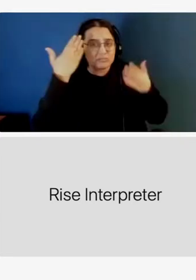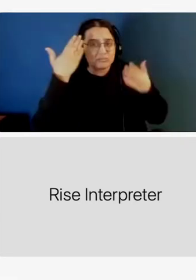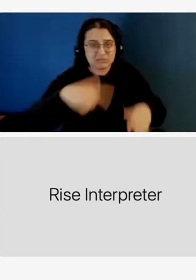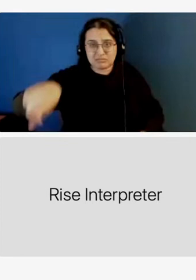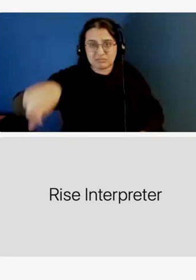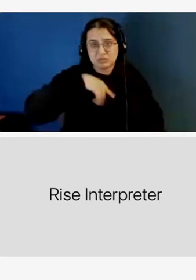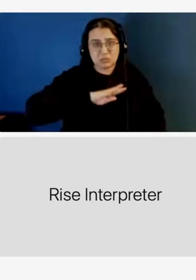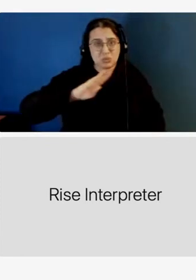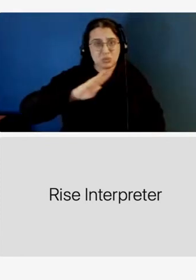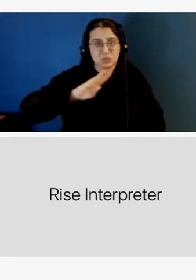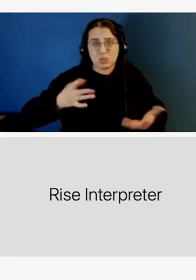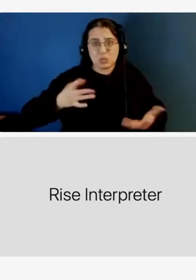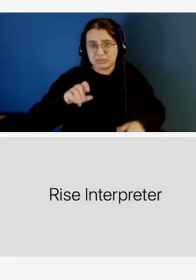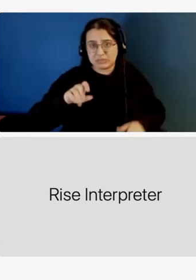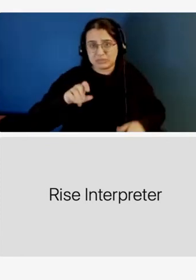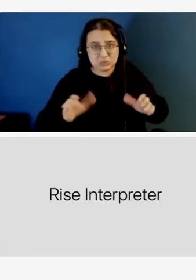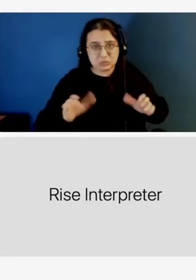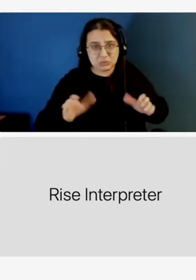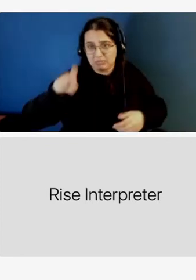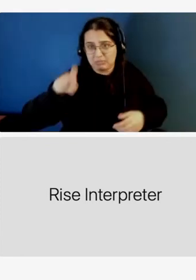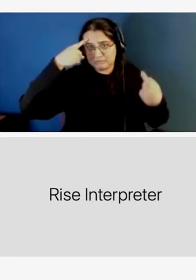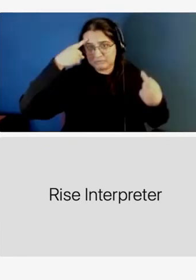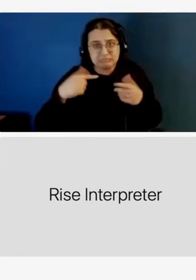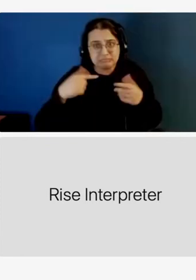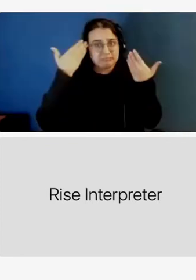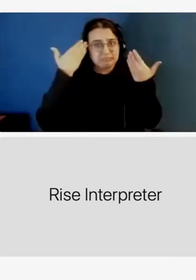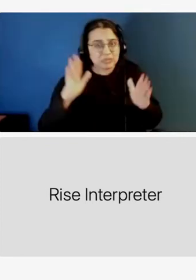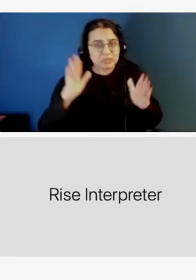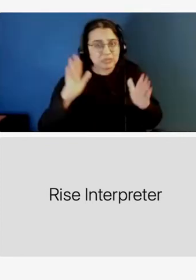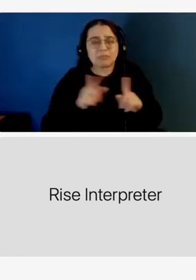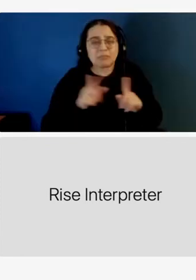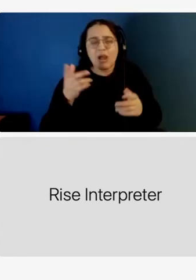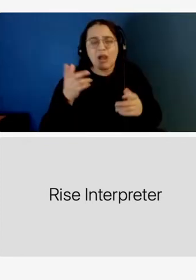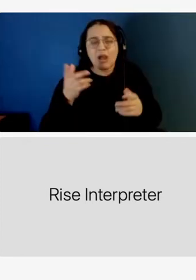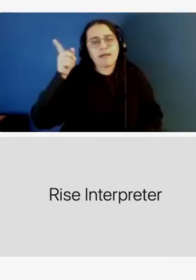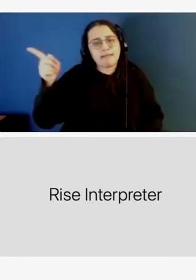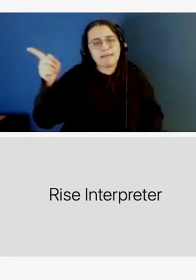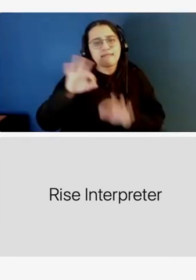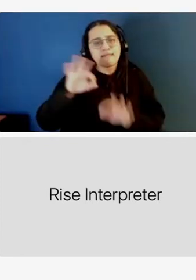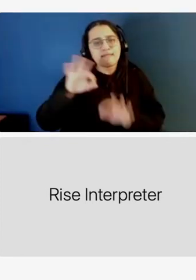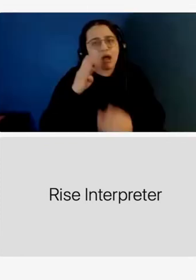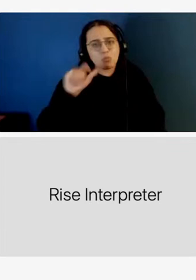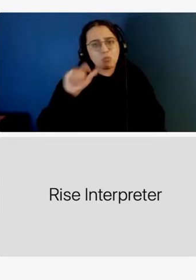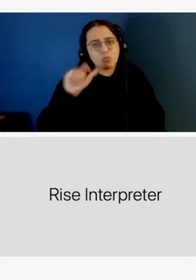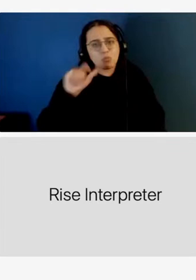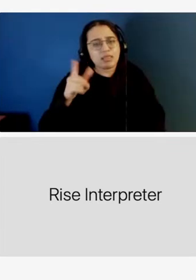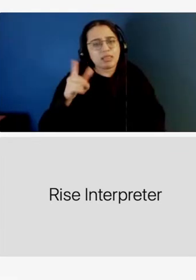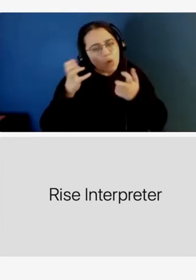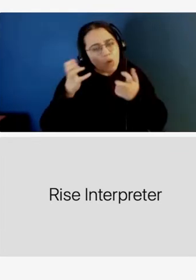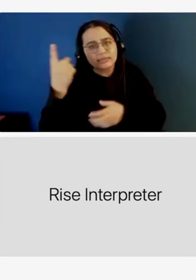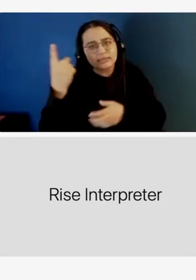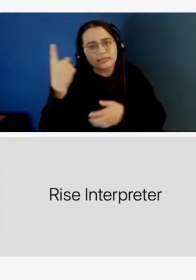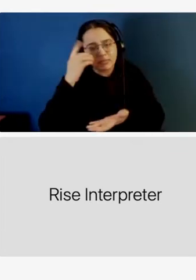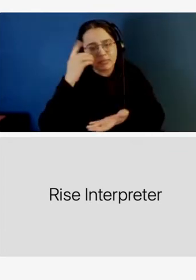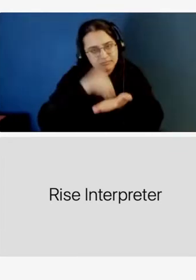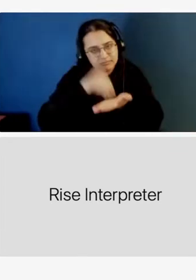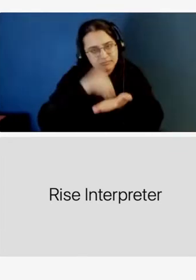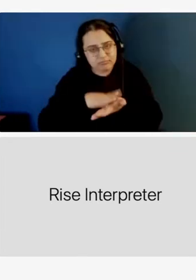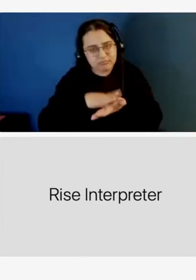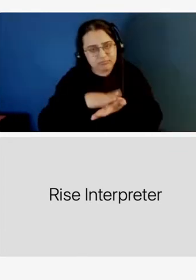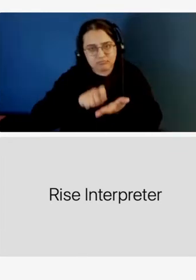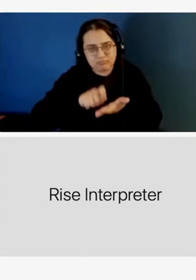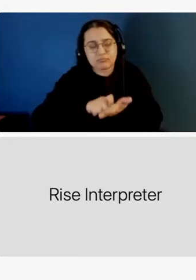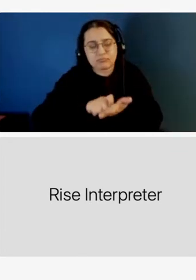but they would like something in writing that the items would remain there.